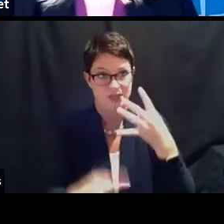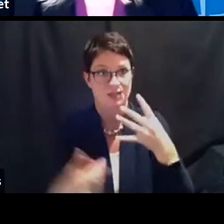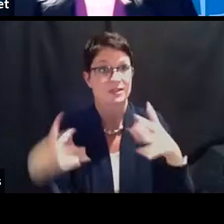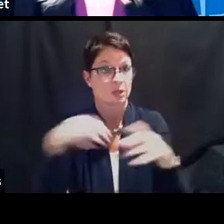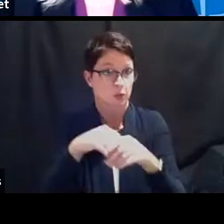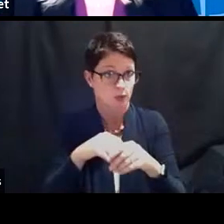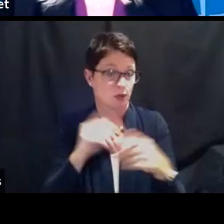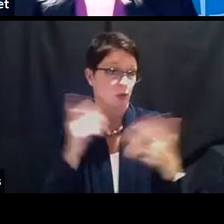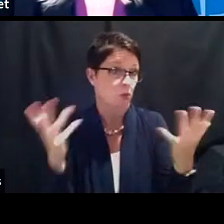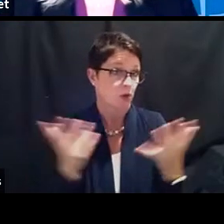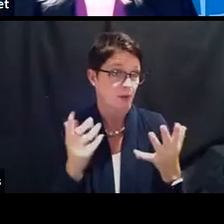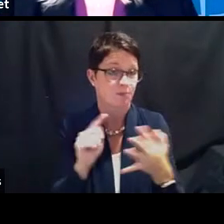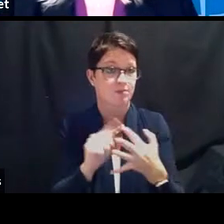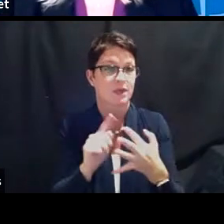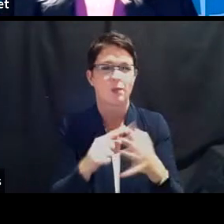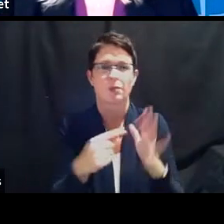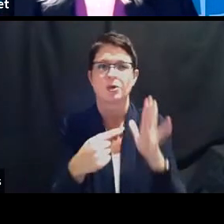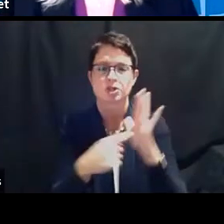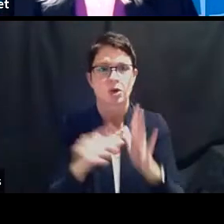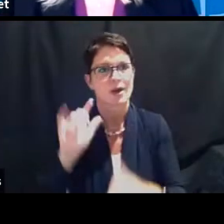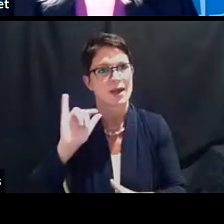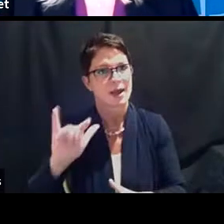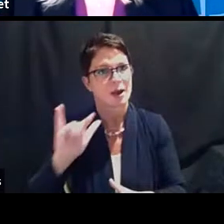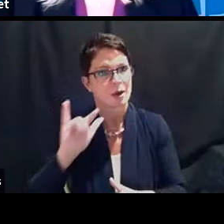included. And this will ensure that the airport